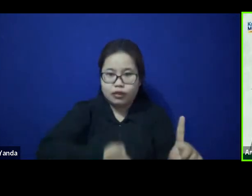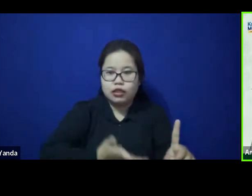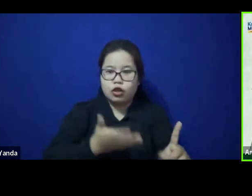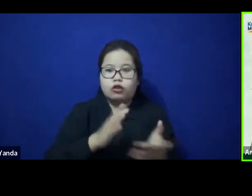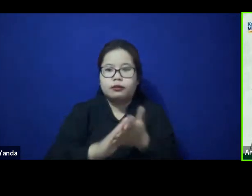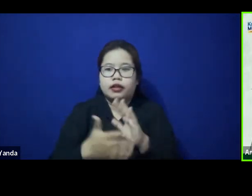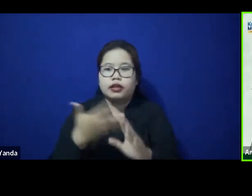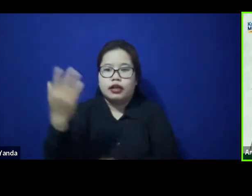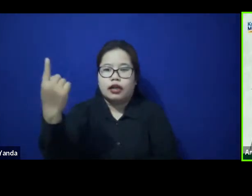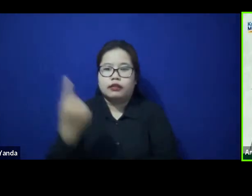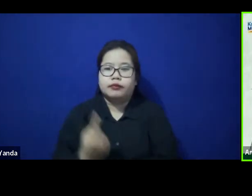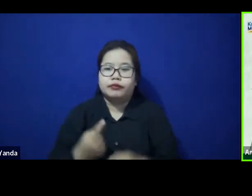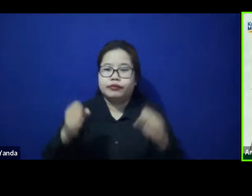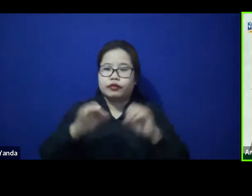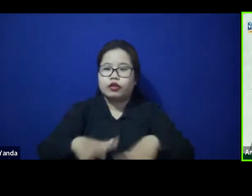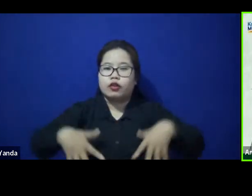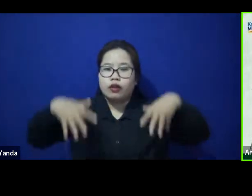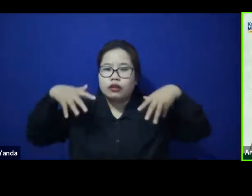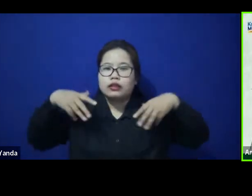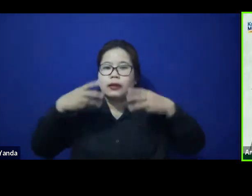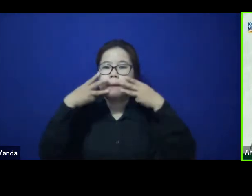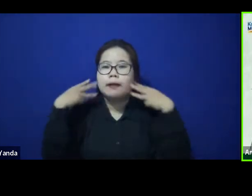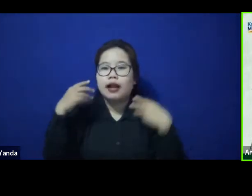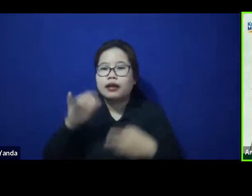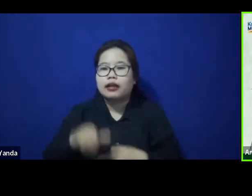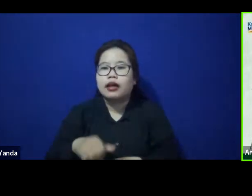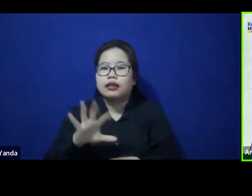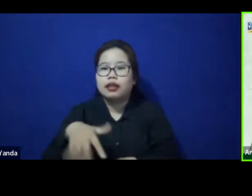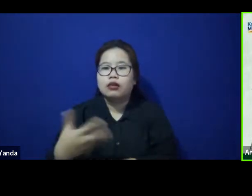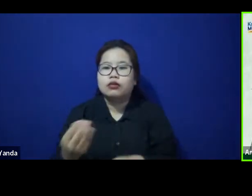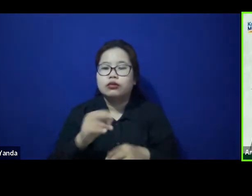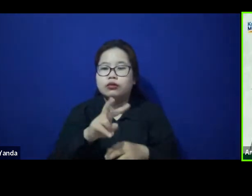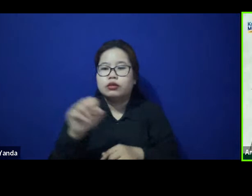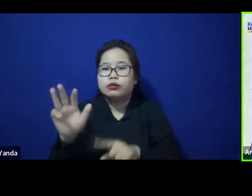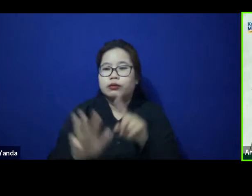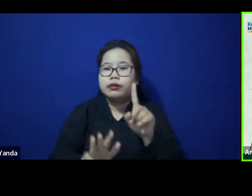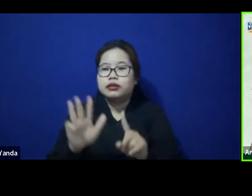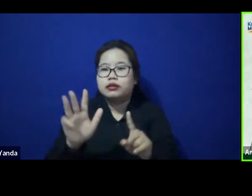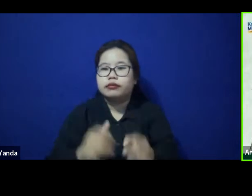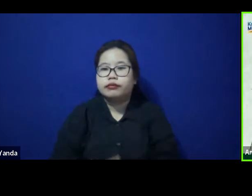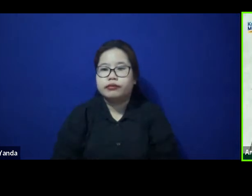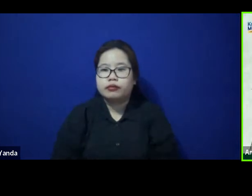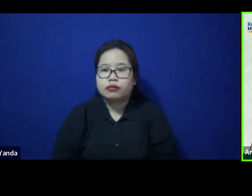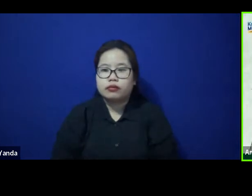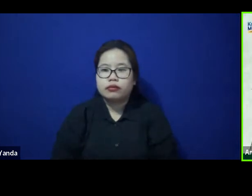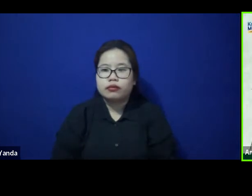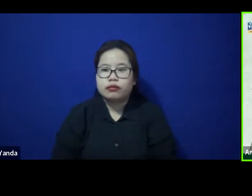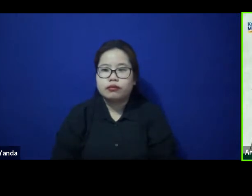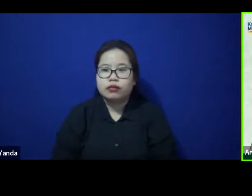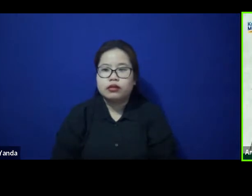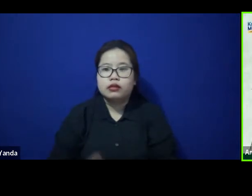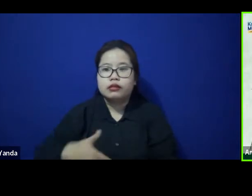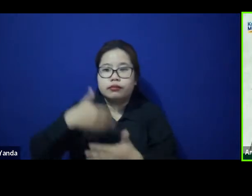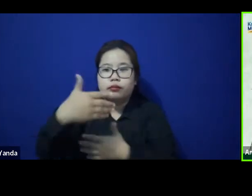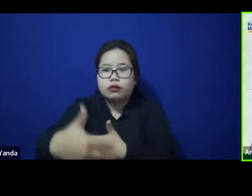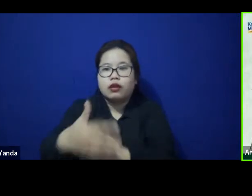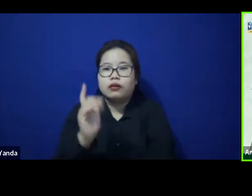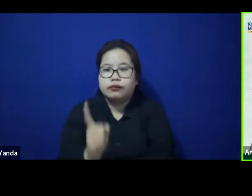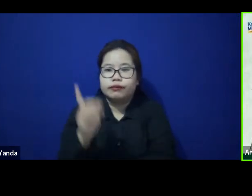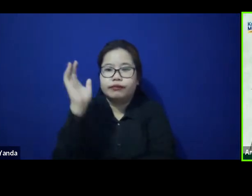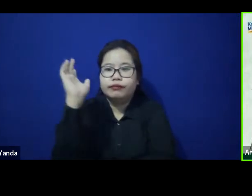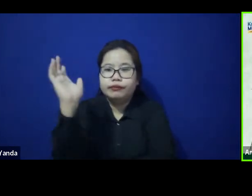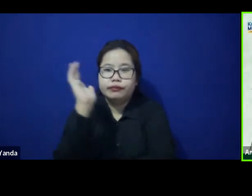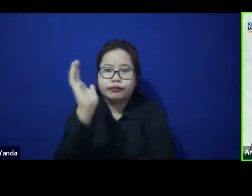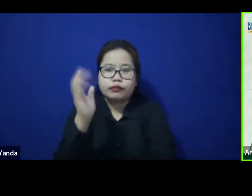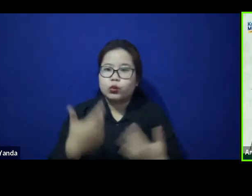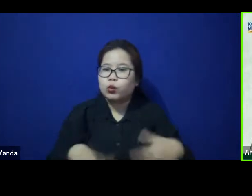2019. And yeah, of course, our 2 distinguished speakers from Indonesia, Dr. Tiara